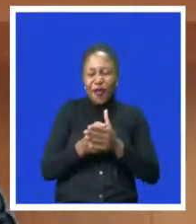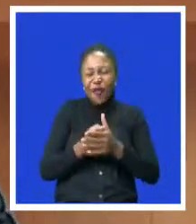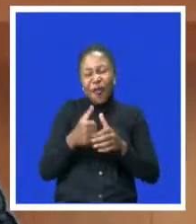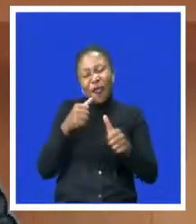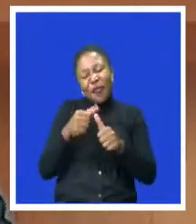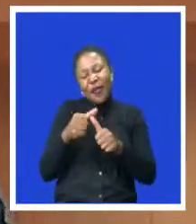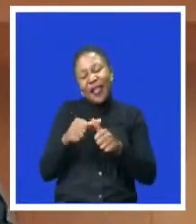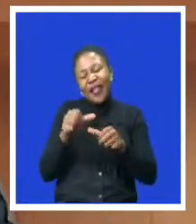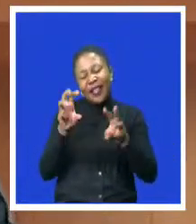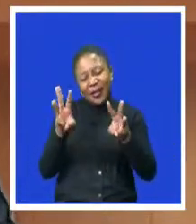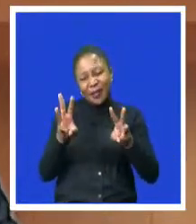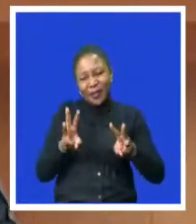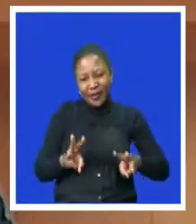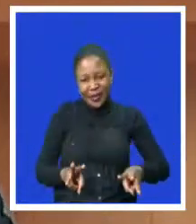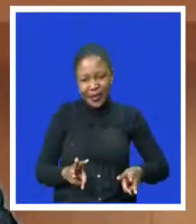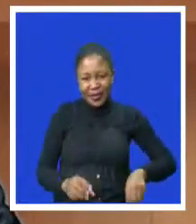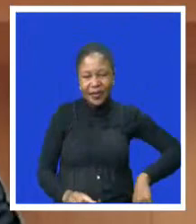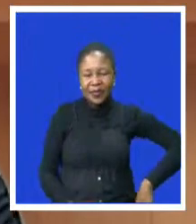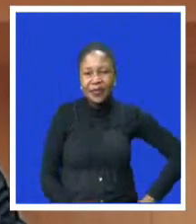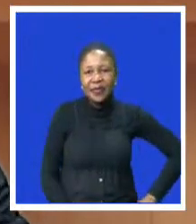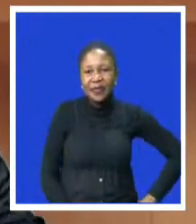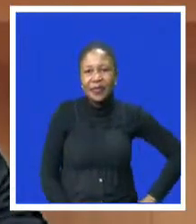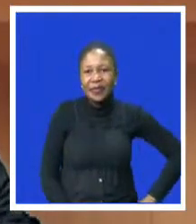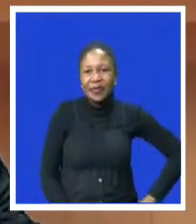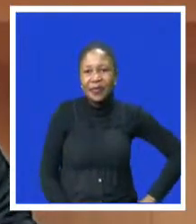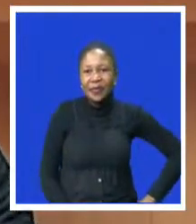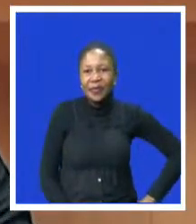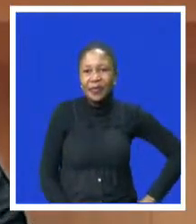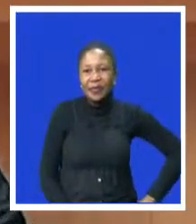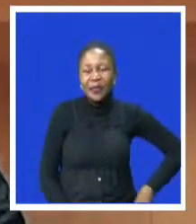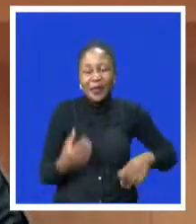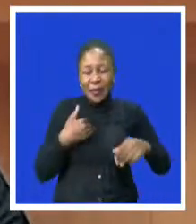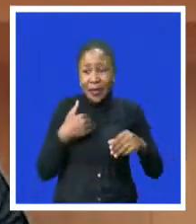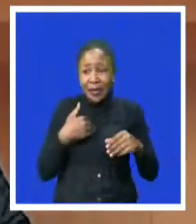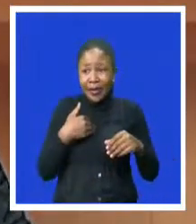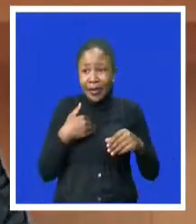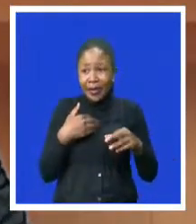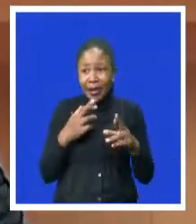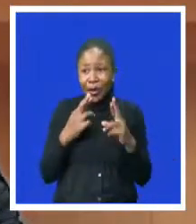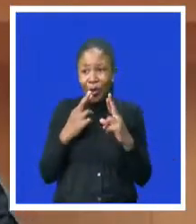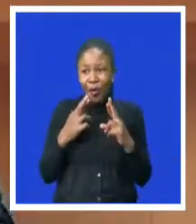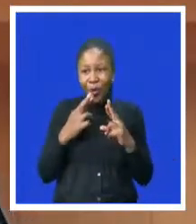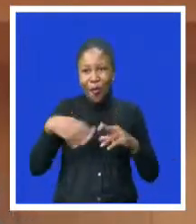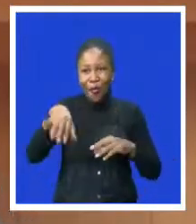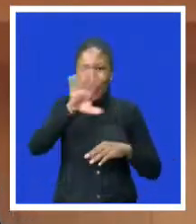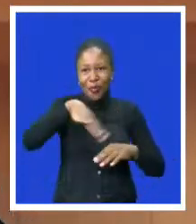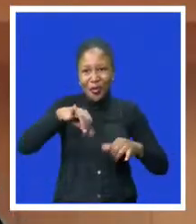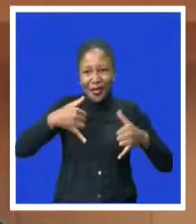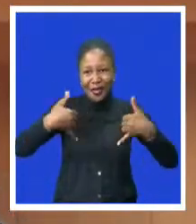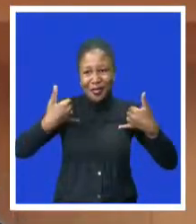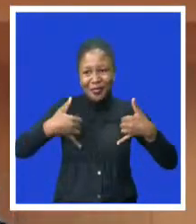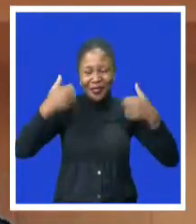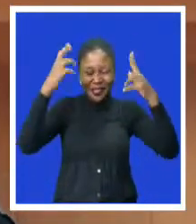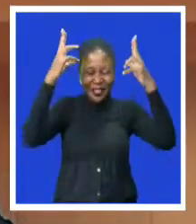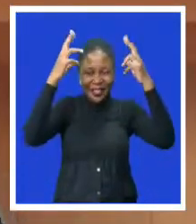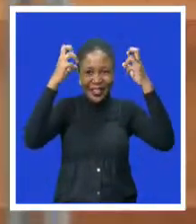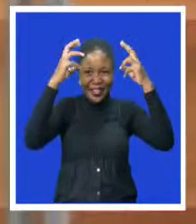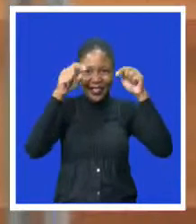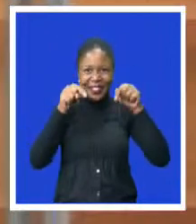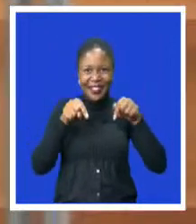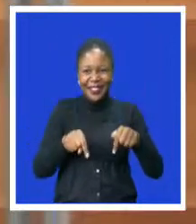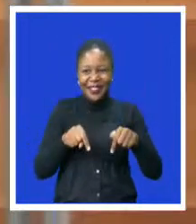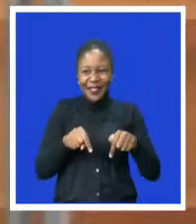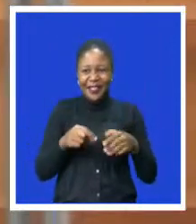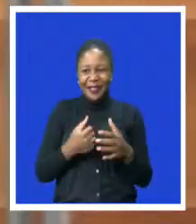you, learners at home. I hope you enjoyed the lesson today. Thank you